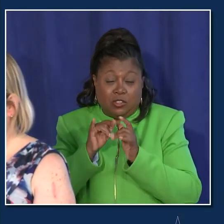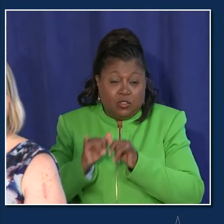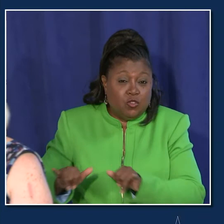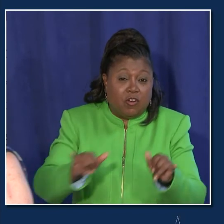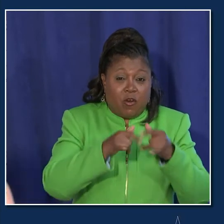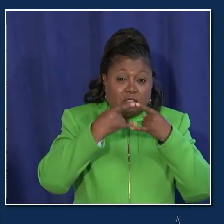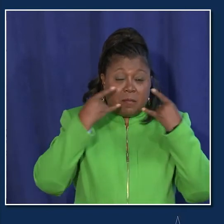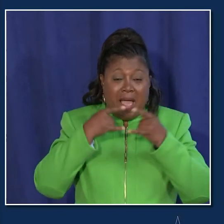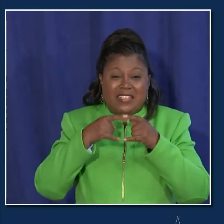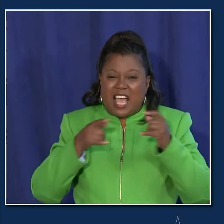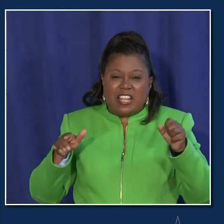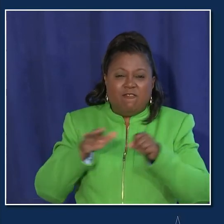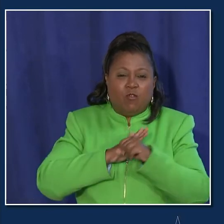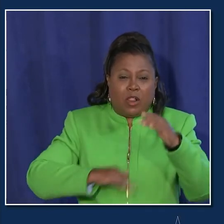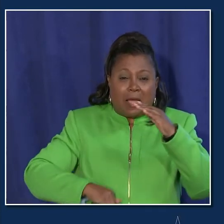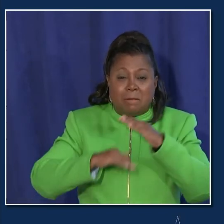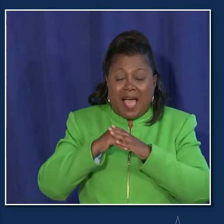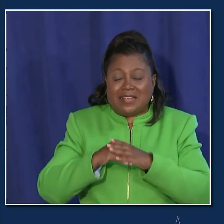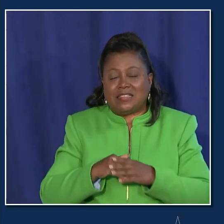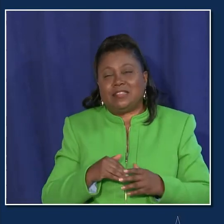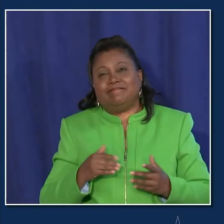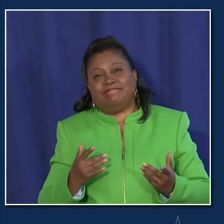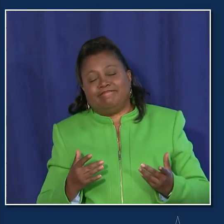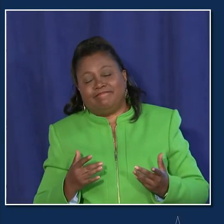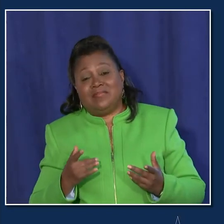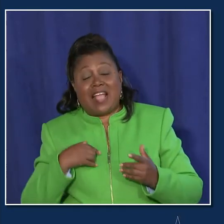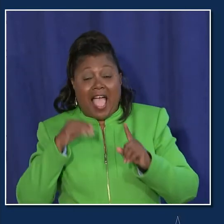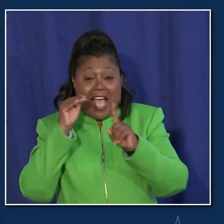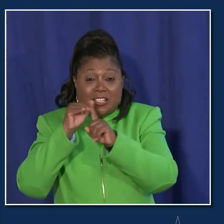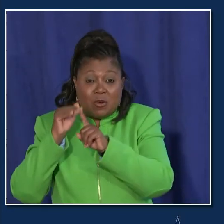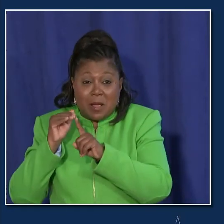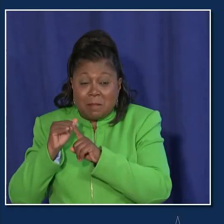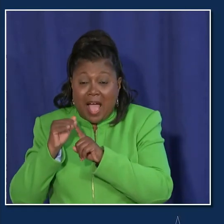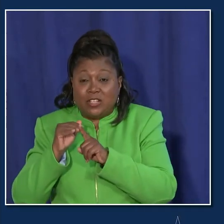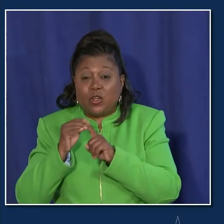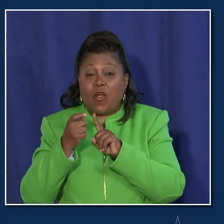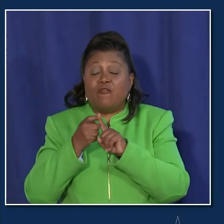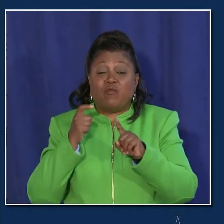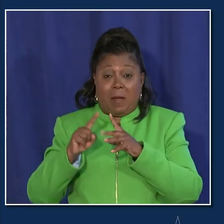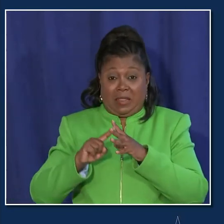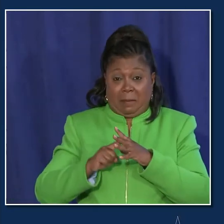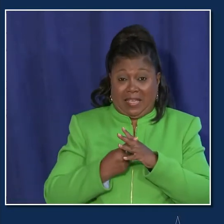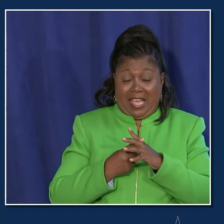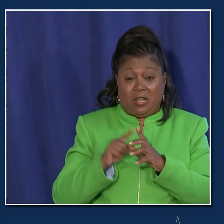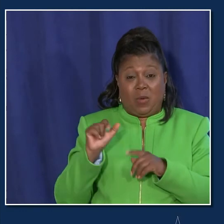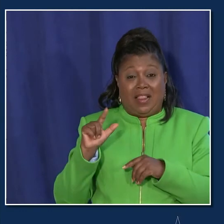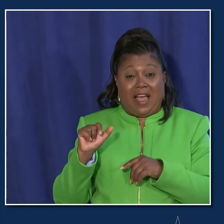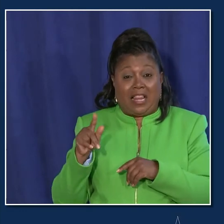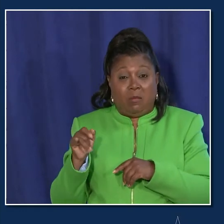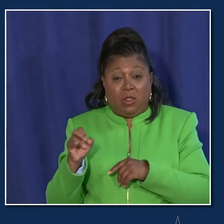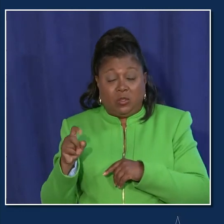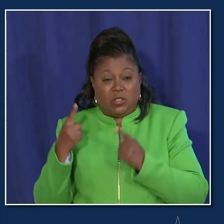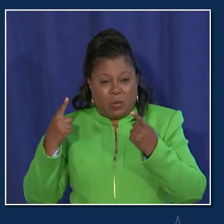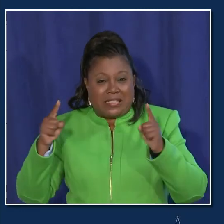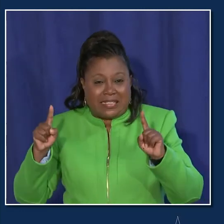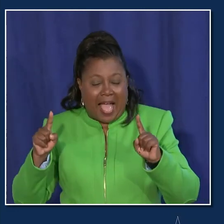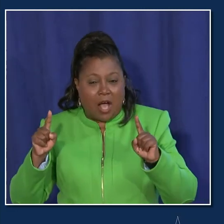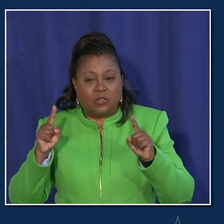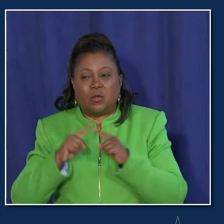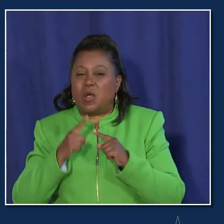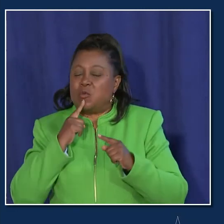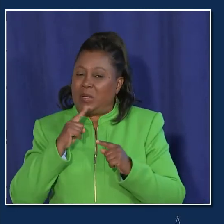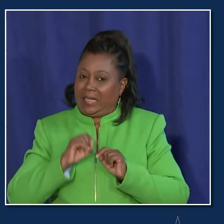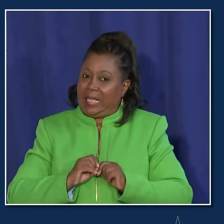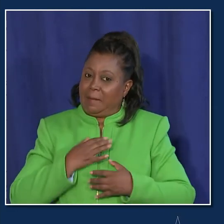wearing at a full capacity? So, as a reminder, from the beginning, when Lollapalooza was announced, we were